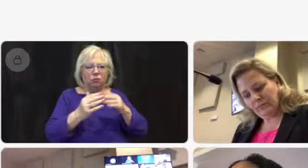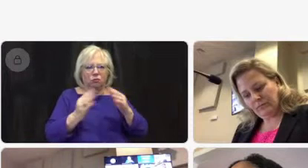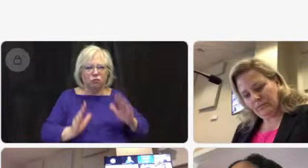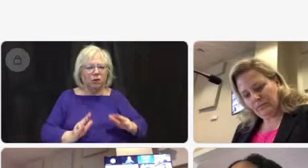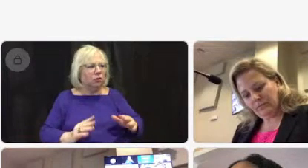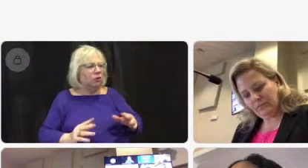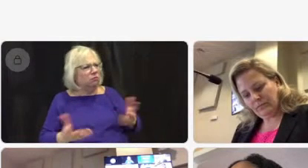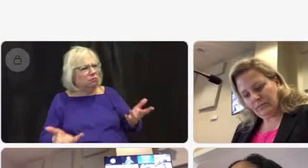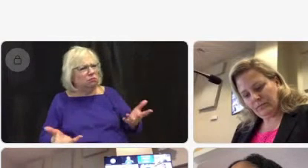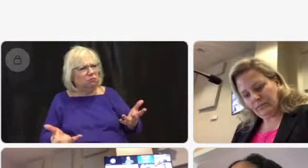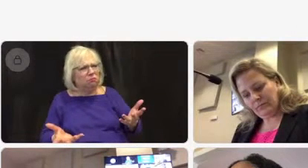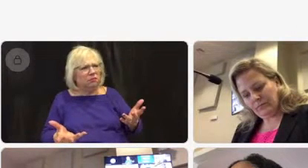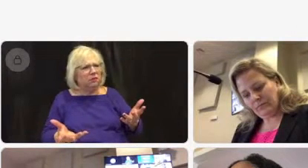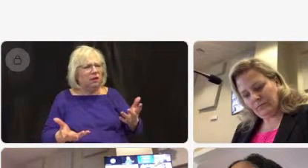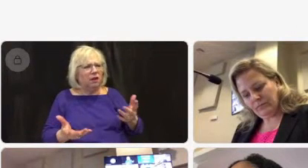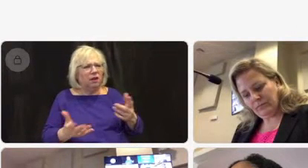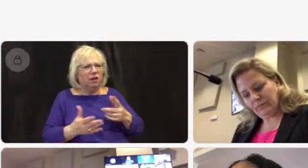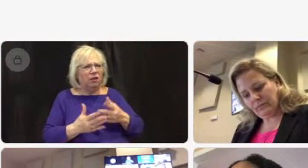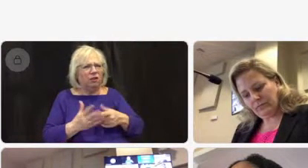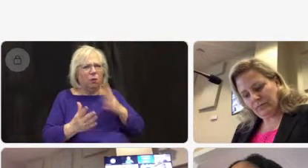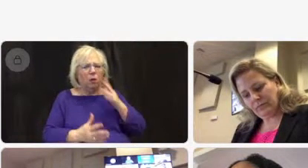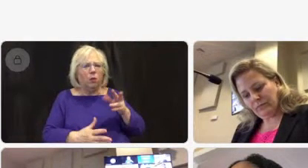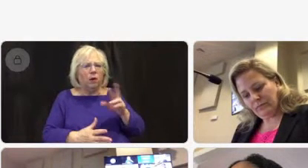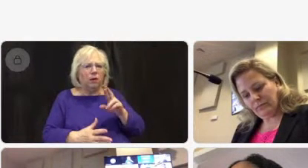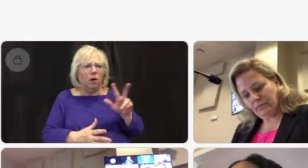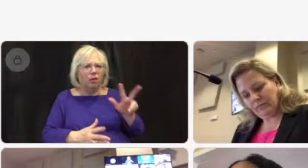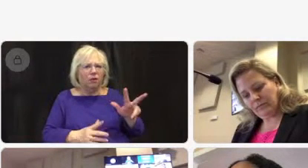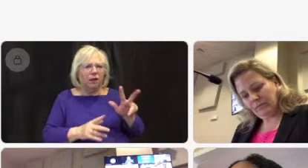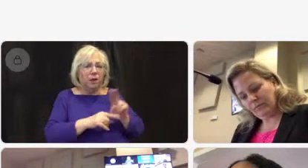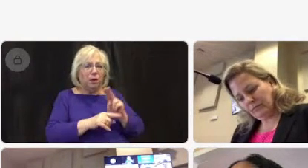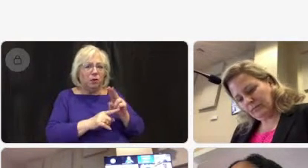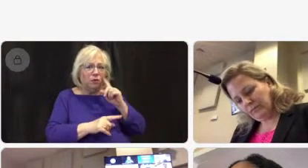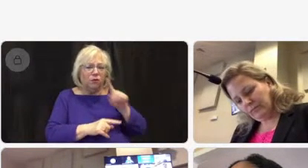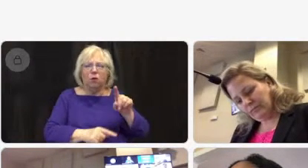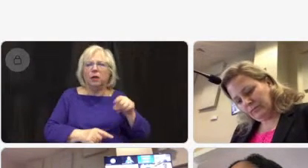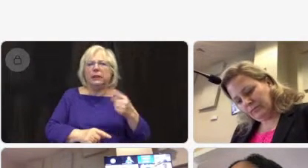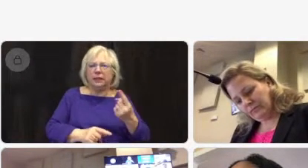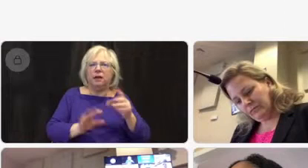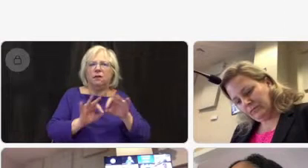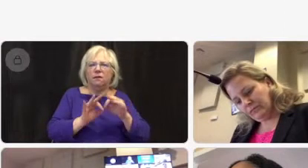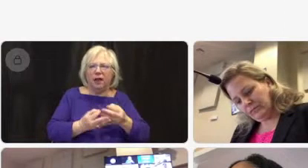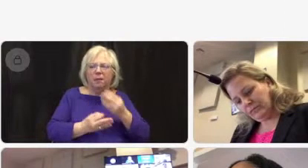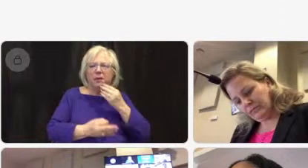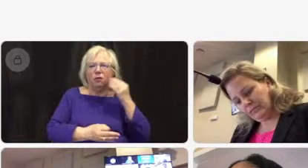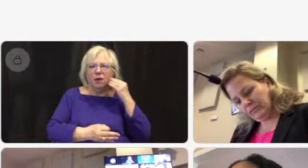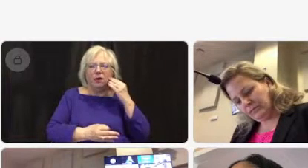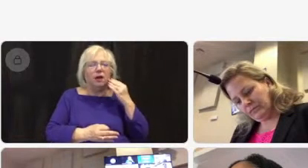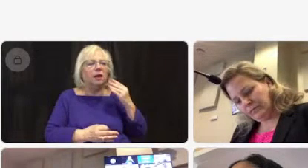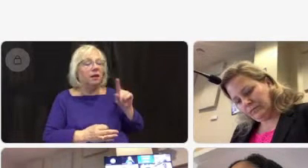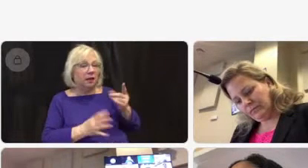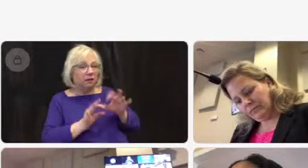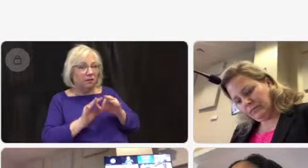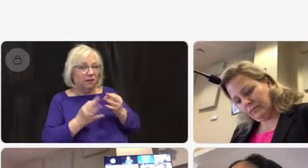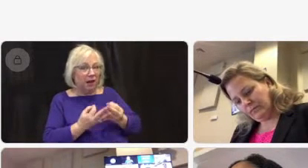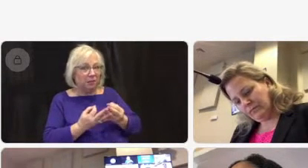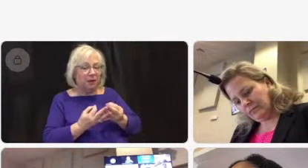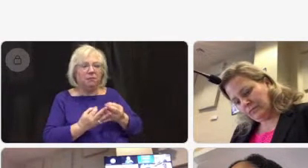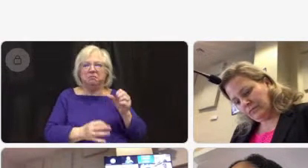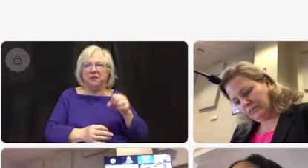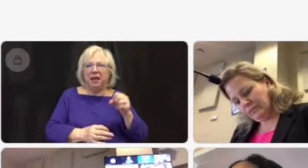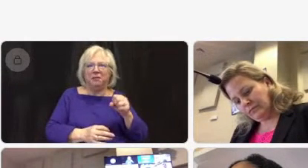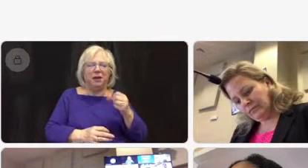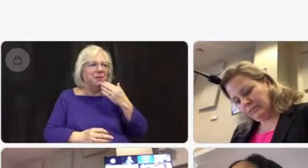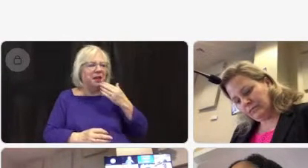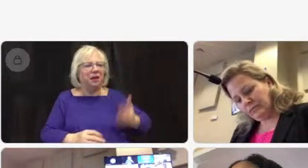So what is the R3 going to be used for? Single-family residents? Single family? Yes, ma'am. Thank you.